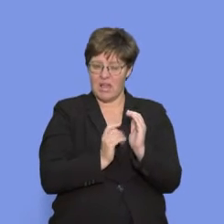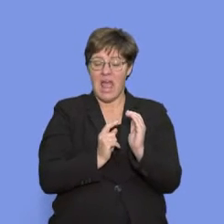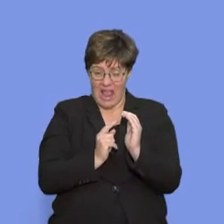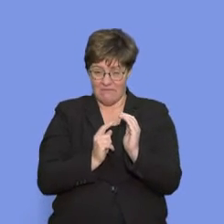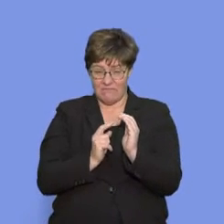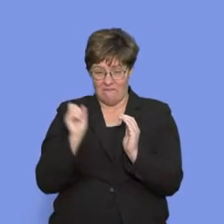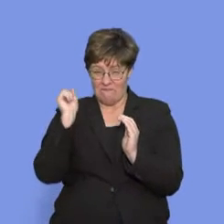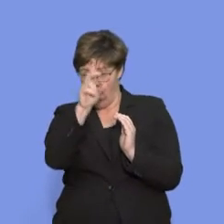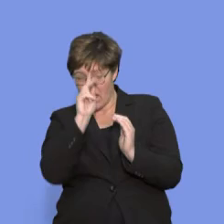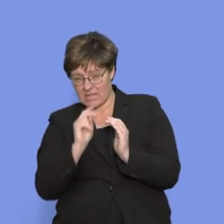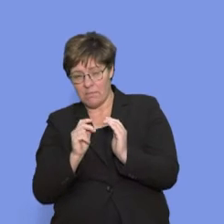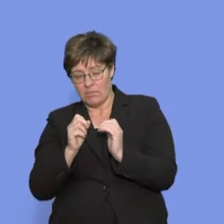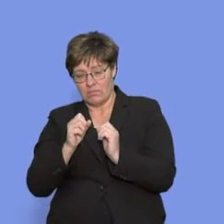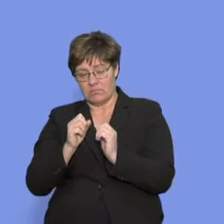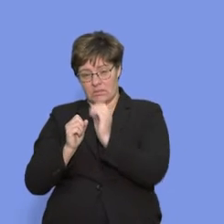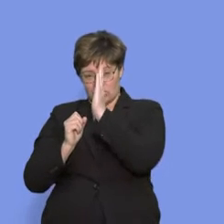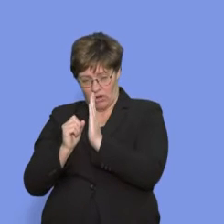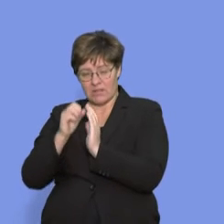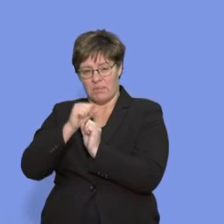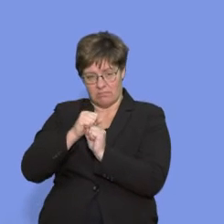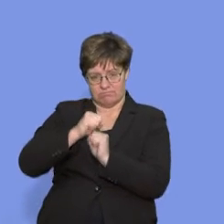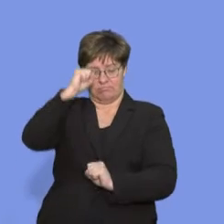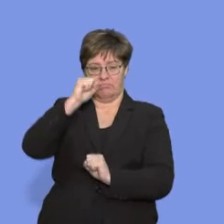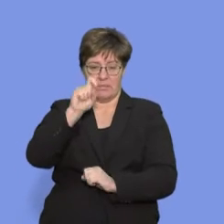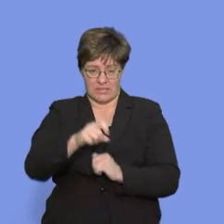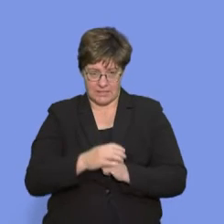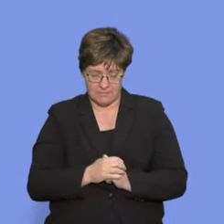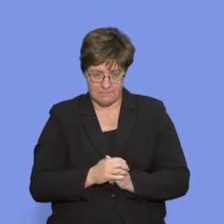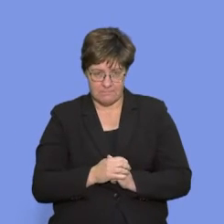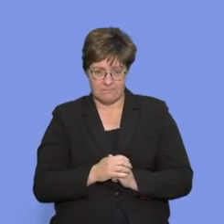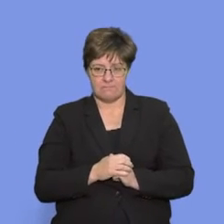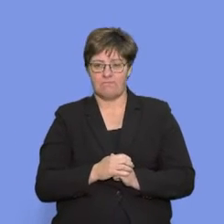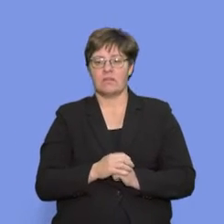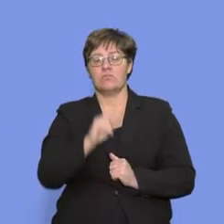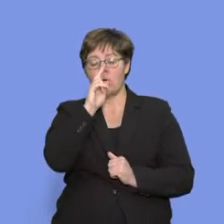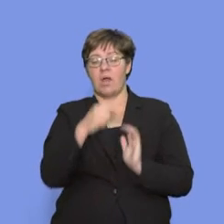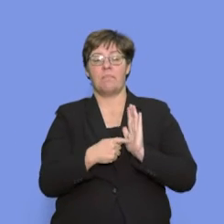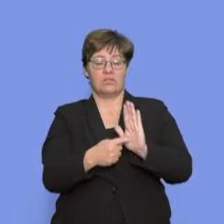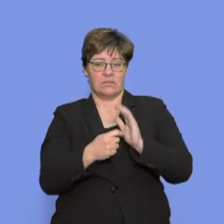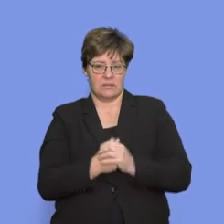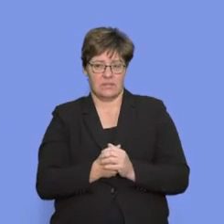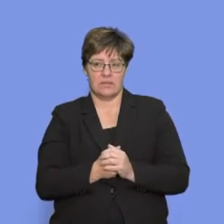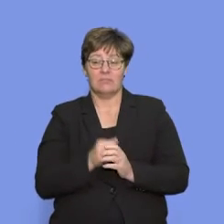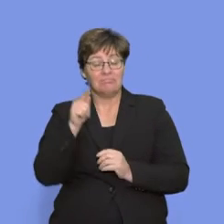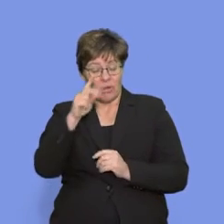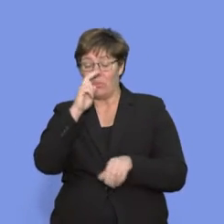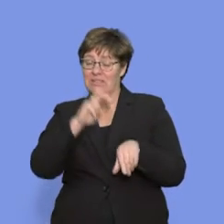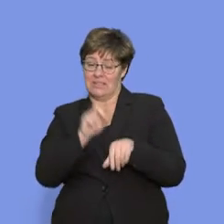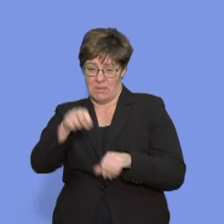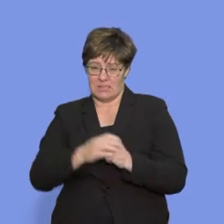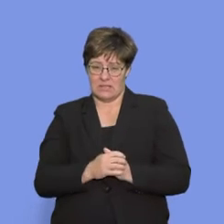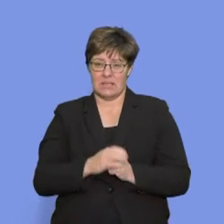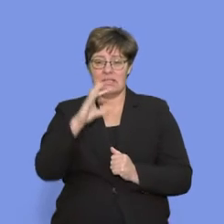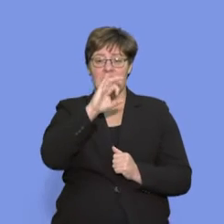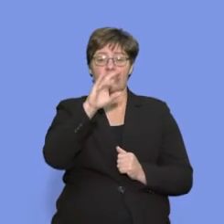when we are marking, and it's on the memos usually. Right, so let's start with the picture. You'll see there the ciliary muscle contracts.